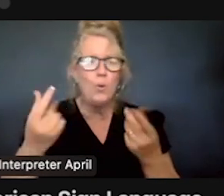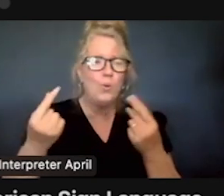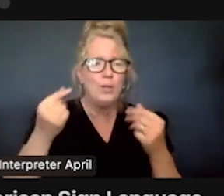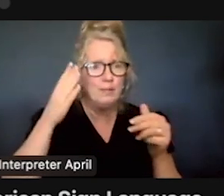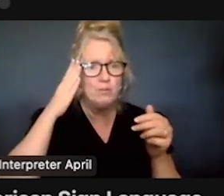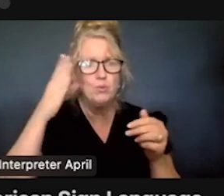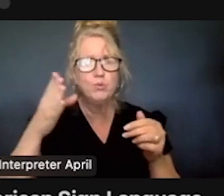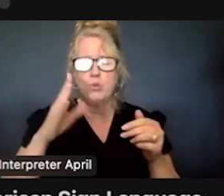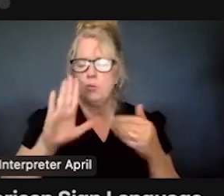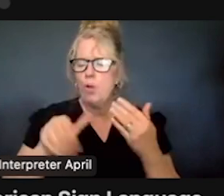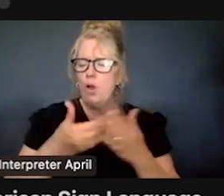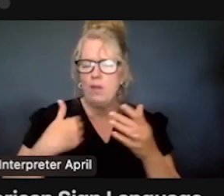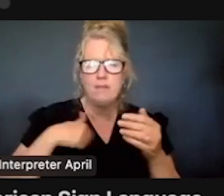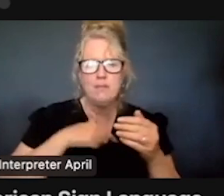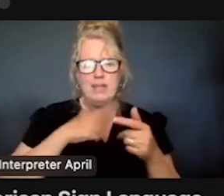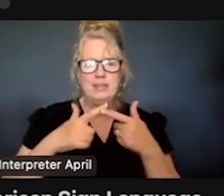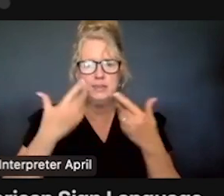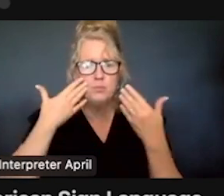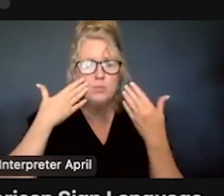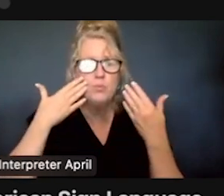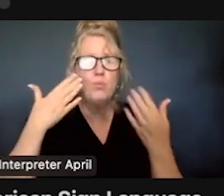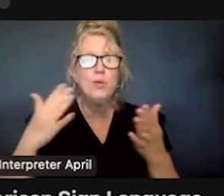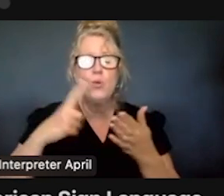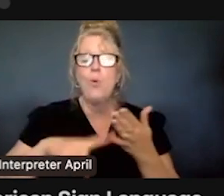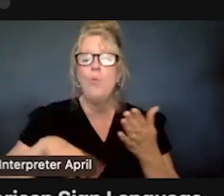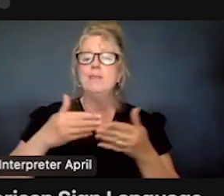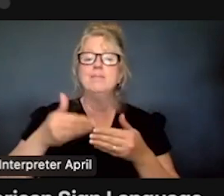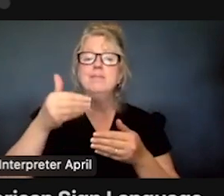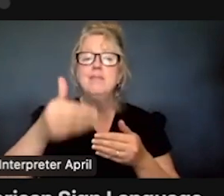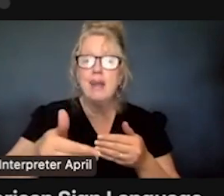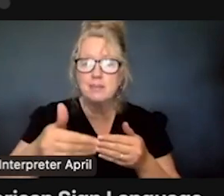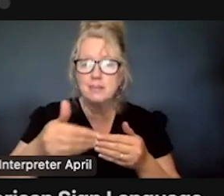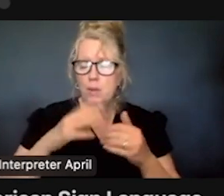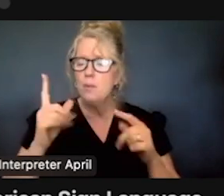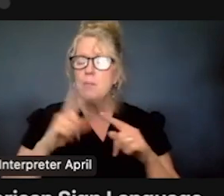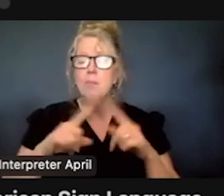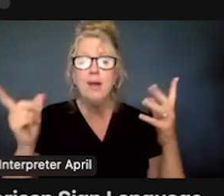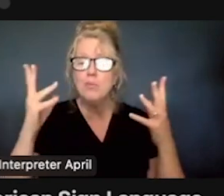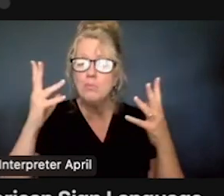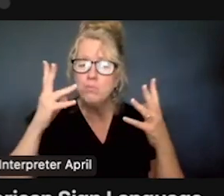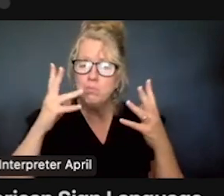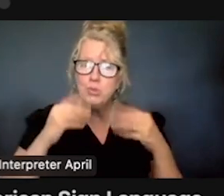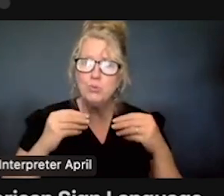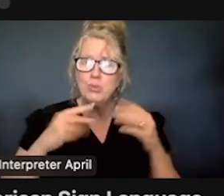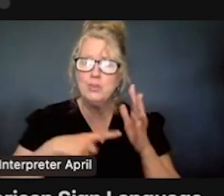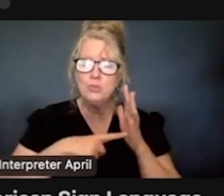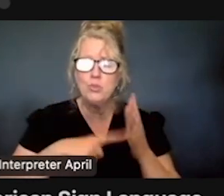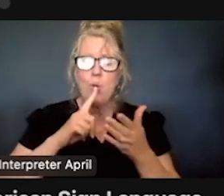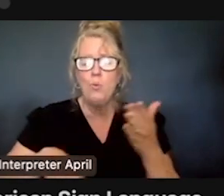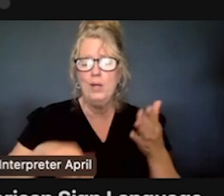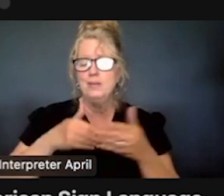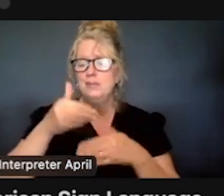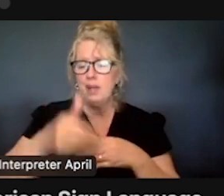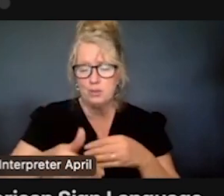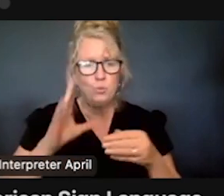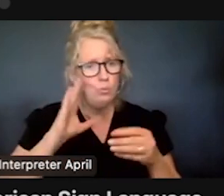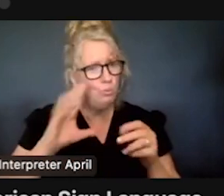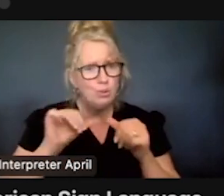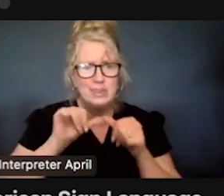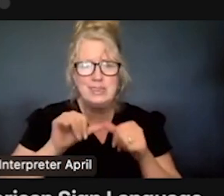are in a place of not knowing what's next. But the beauty of what's next is that we're going to continue to do this